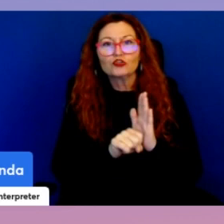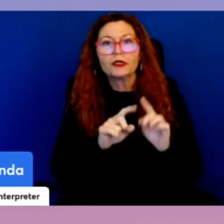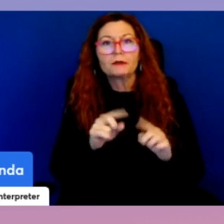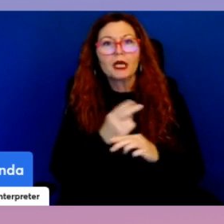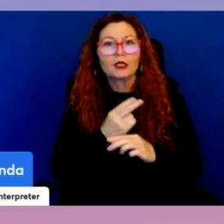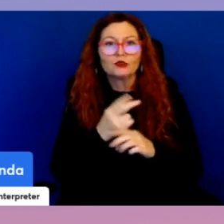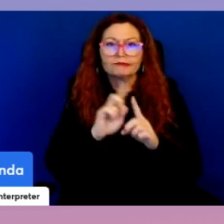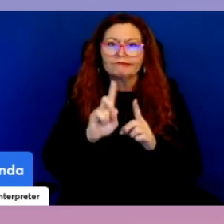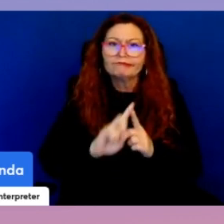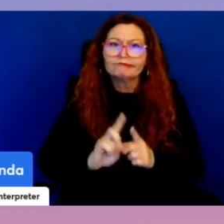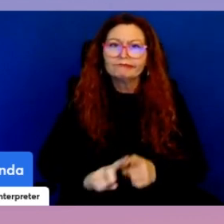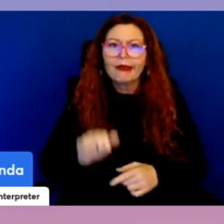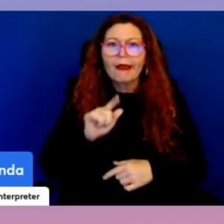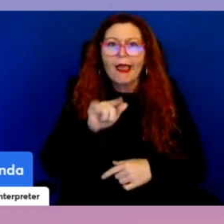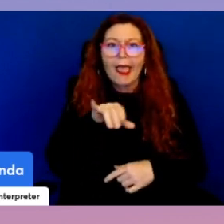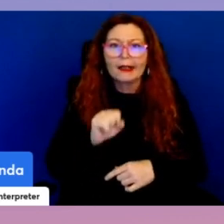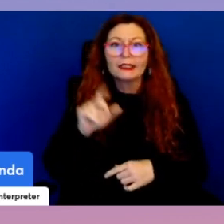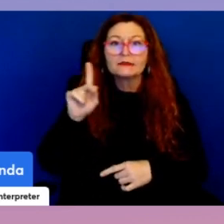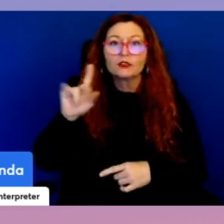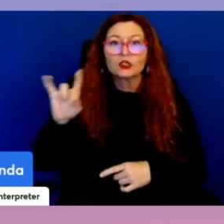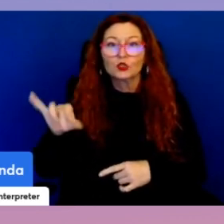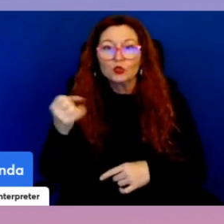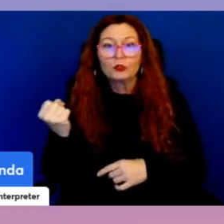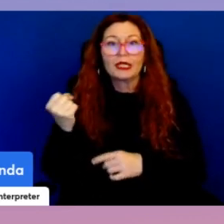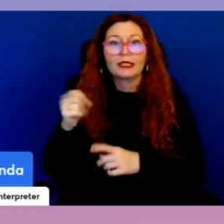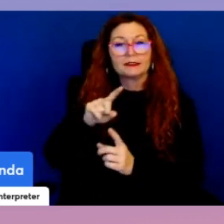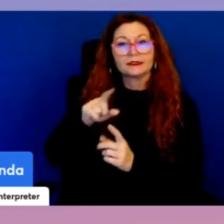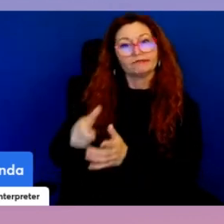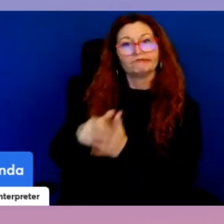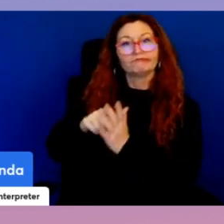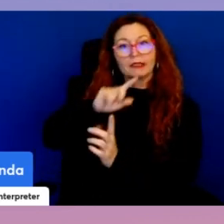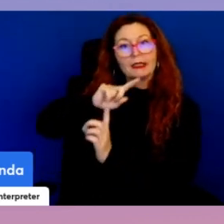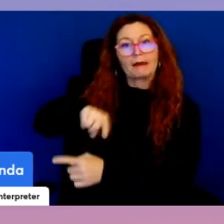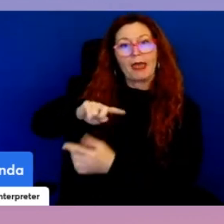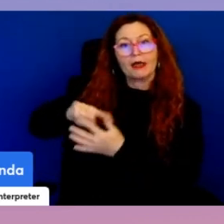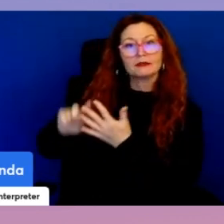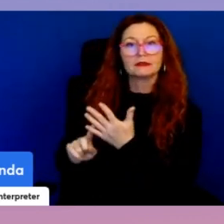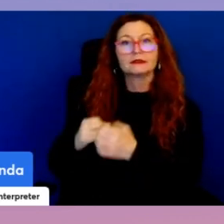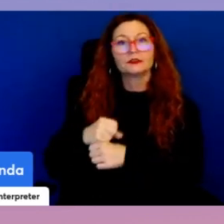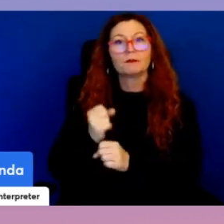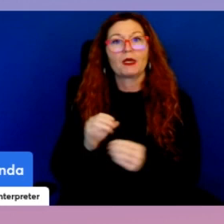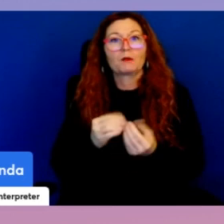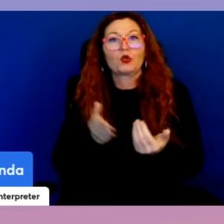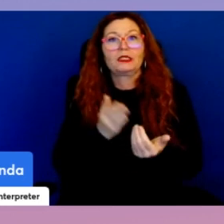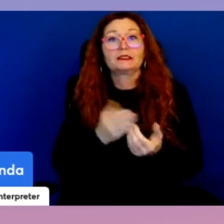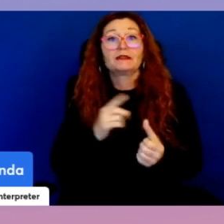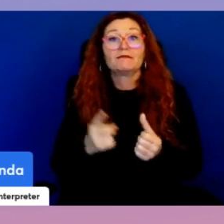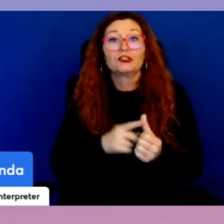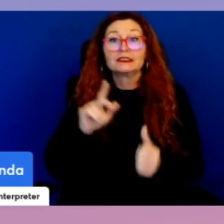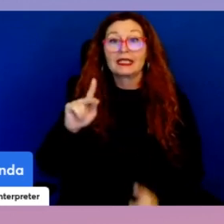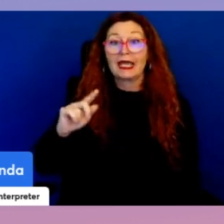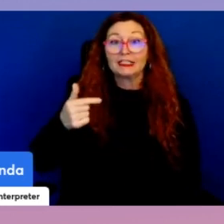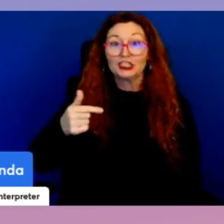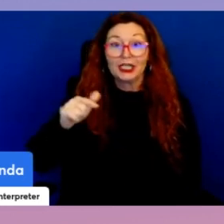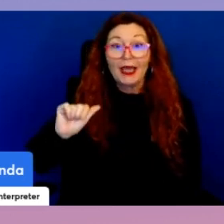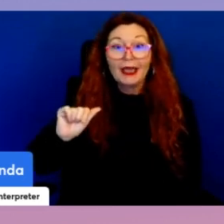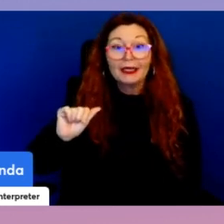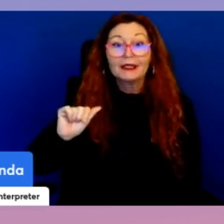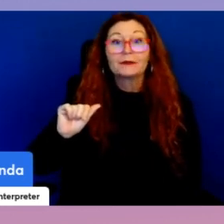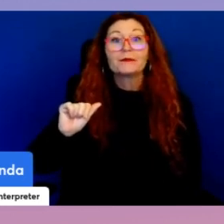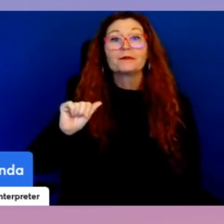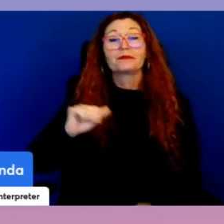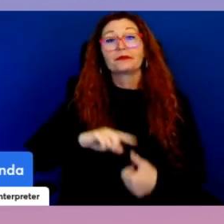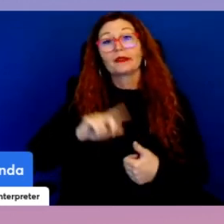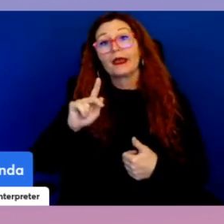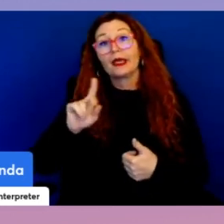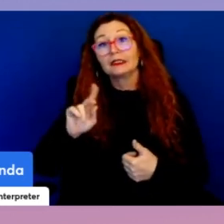bunch of aliases for Kubernetes commands to make my life easier. The most famous one is KGA, which kubectl get all,